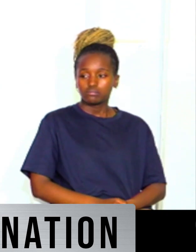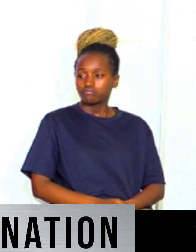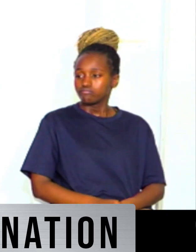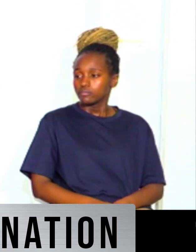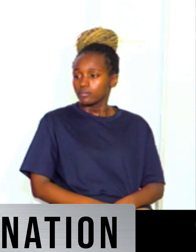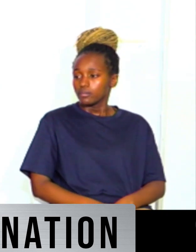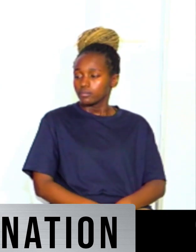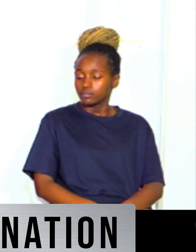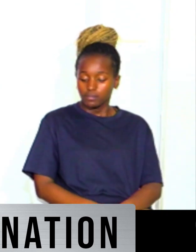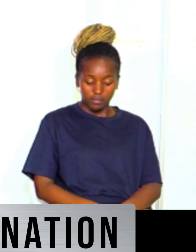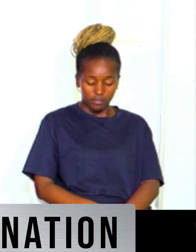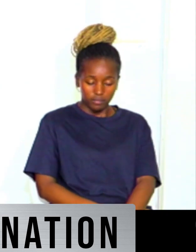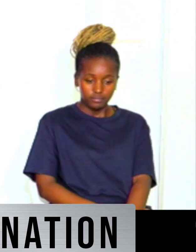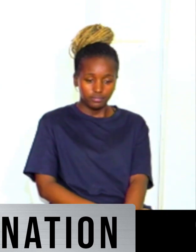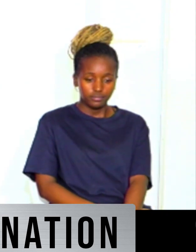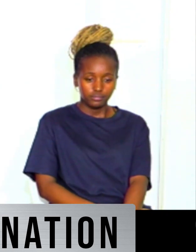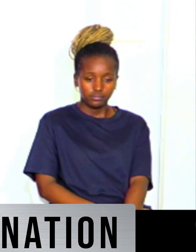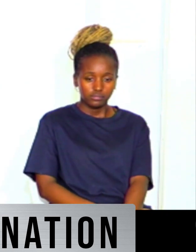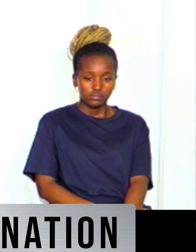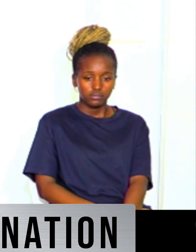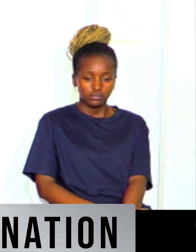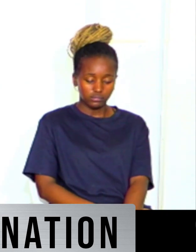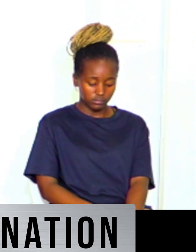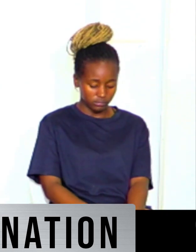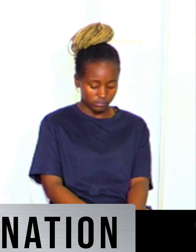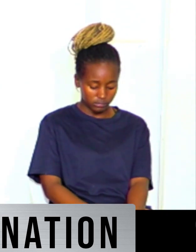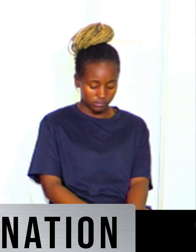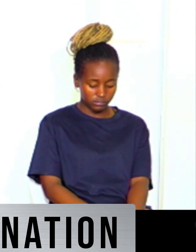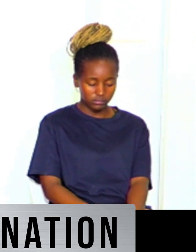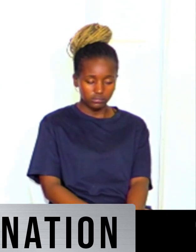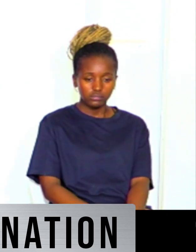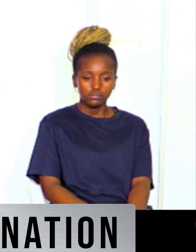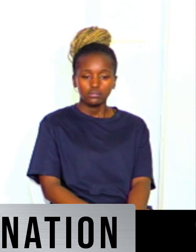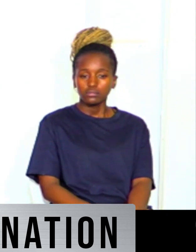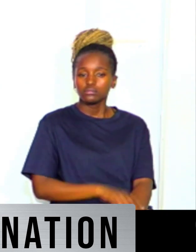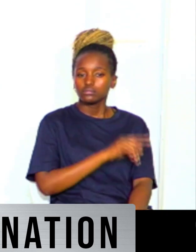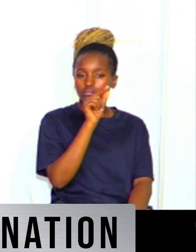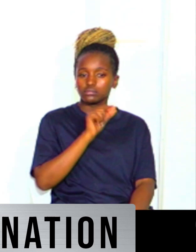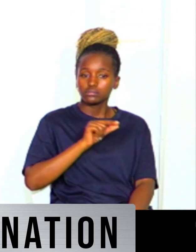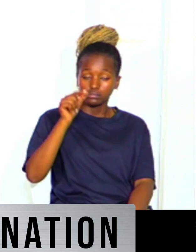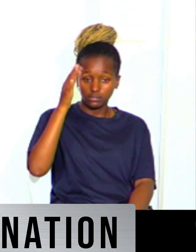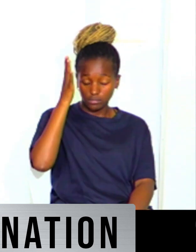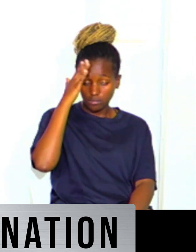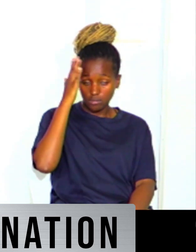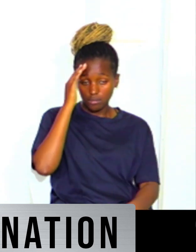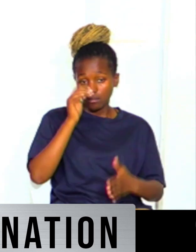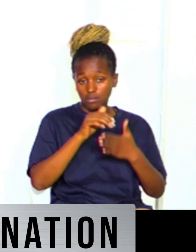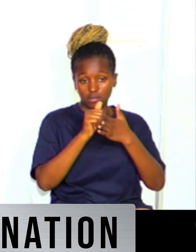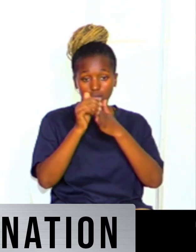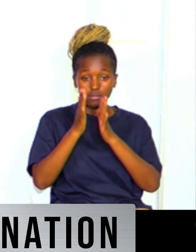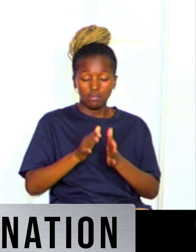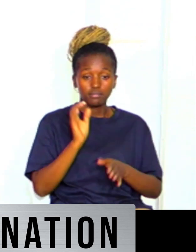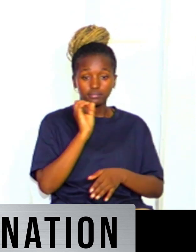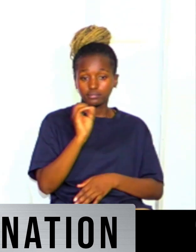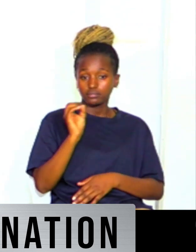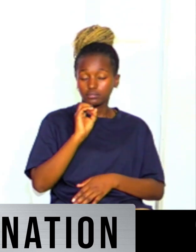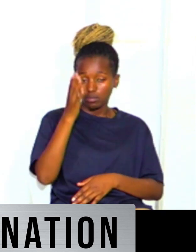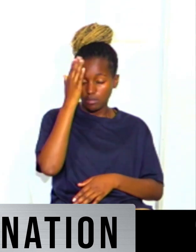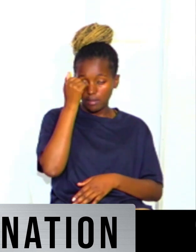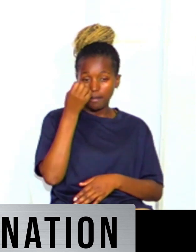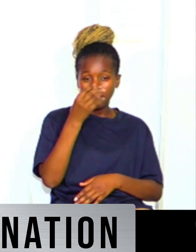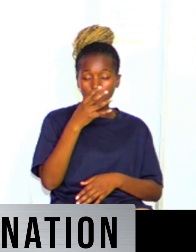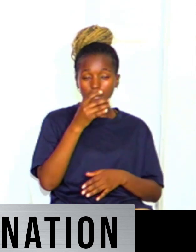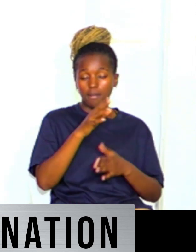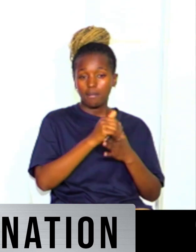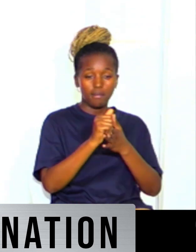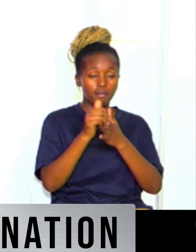Jona, what I can say about Gen Z kukosa kujua leaders is that unaona kuna leaders wengi wakwangi kwa mtandao,